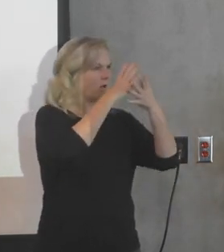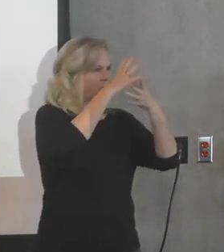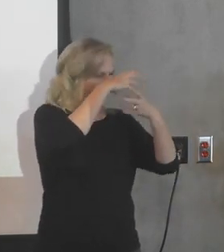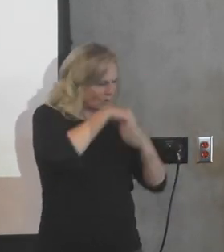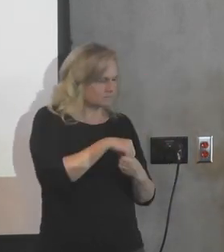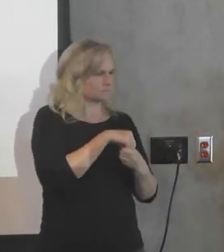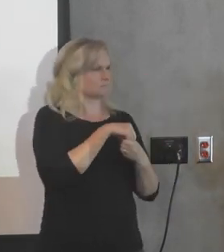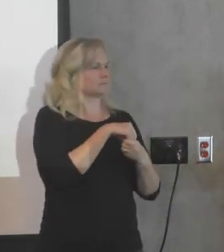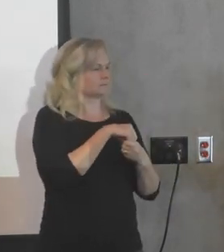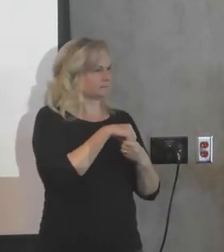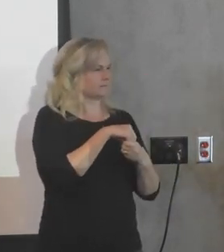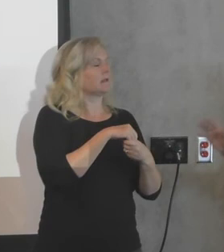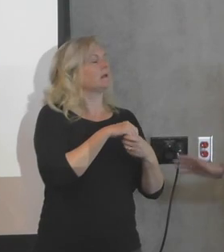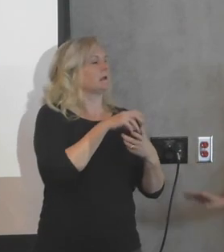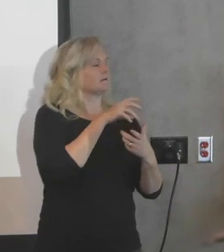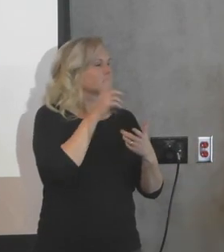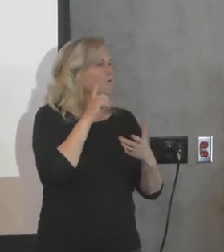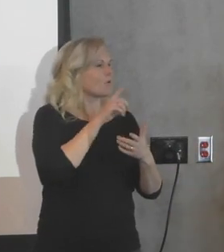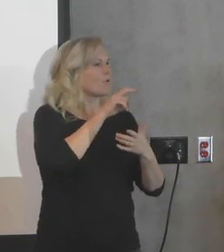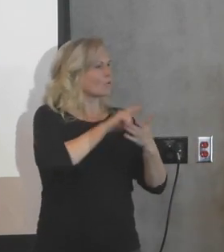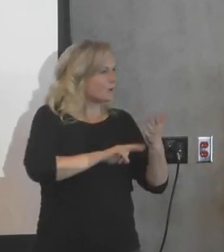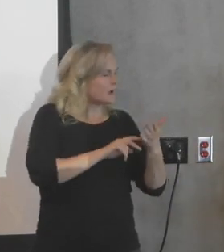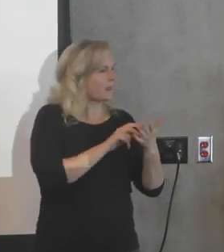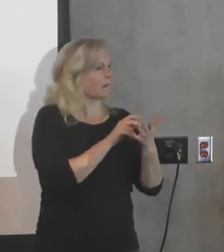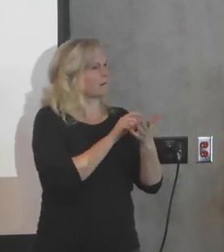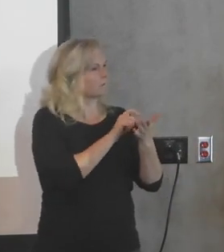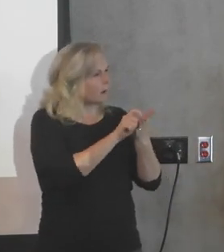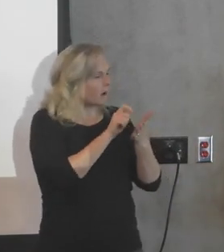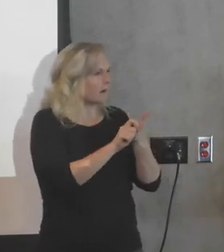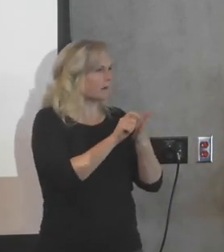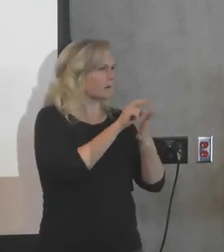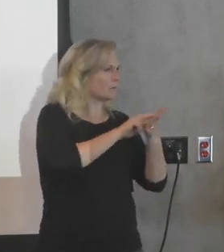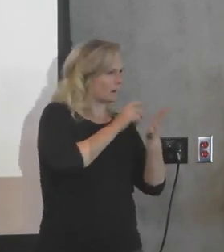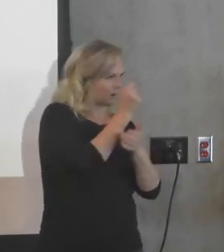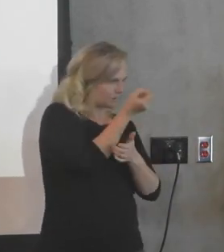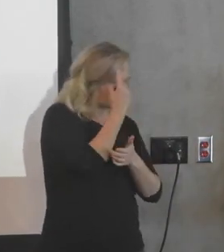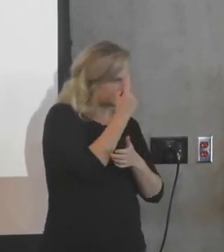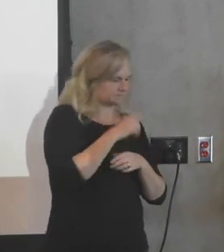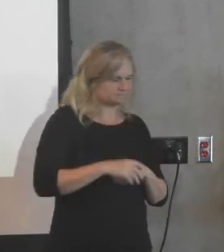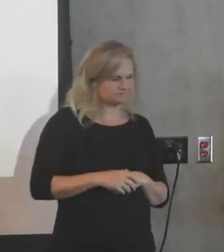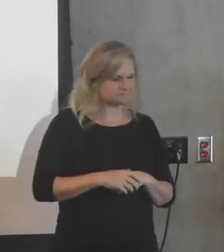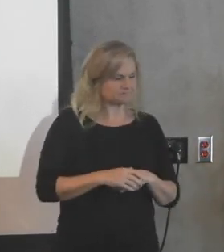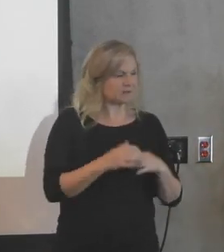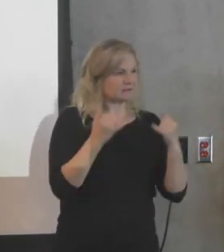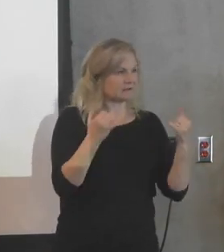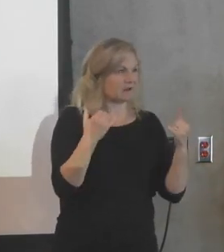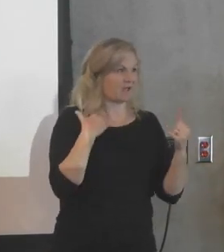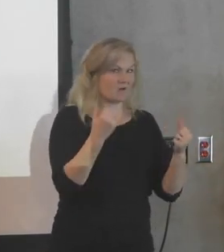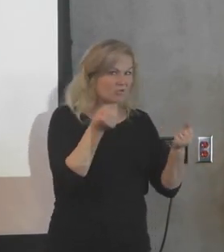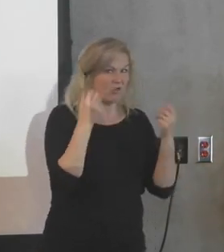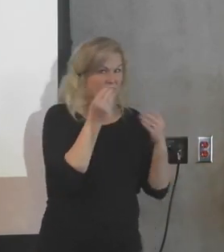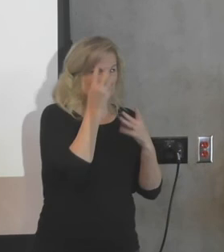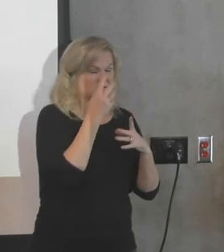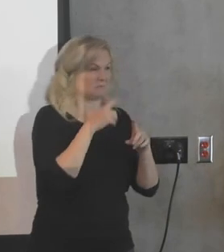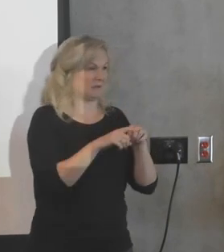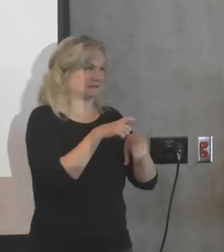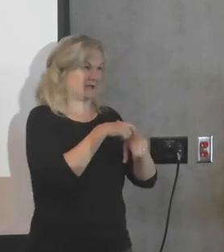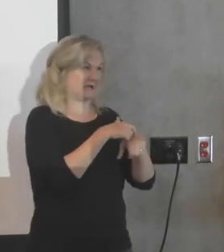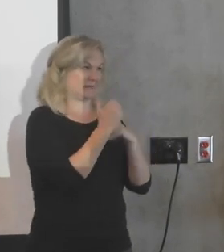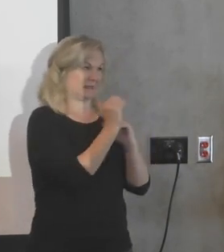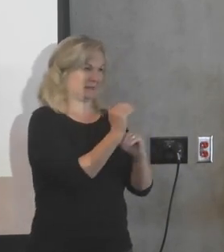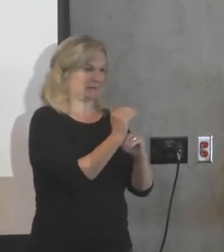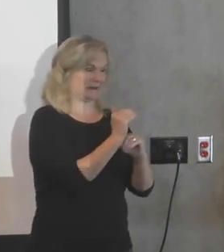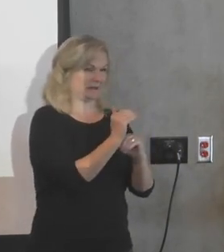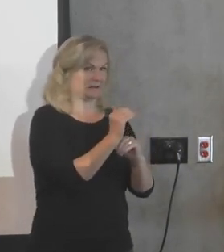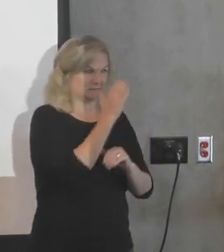reading fluency, writing, spelling, and reading comprehension. We're going to go through a lot of information today, and we have a short amount of time. And Pam and I love